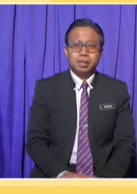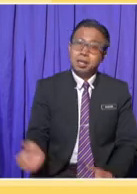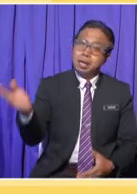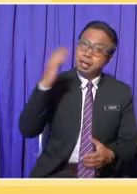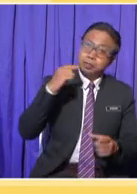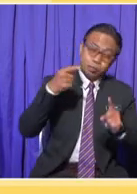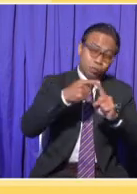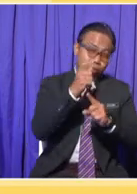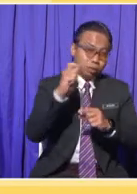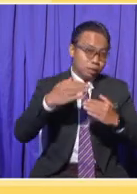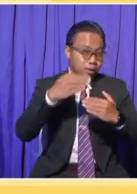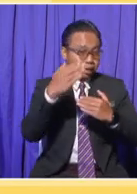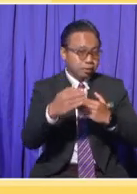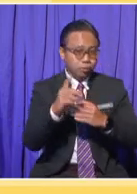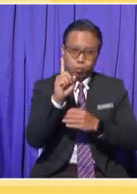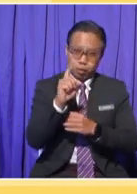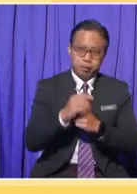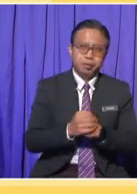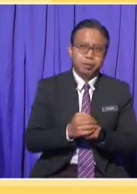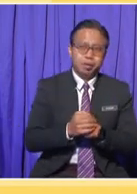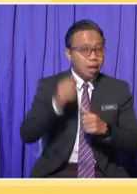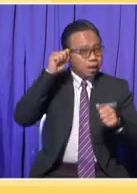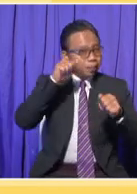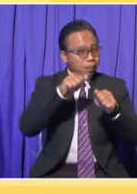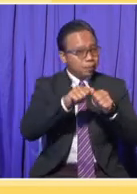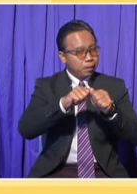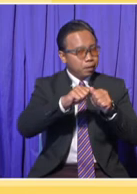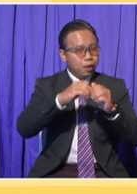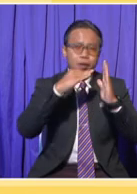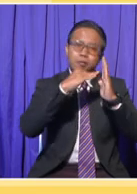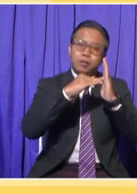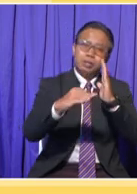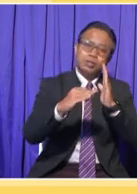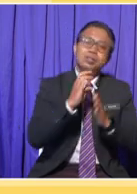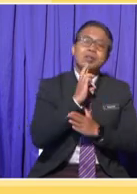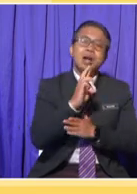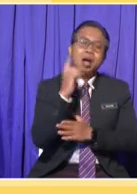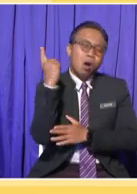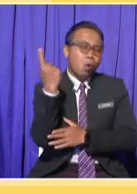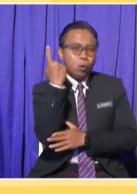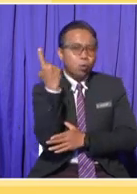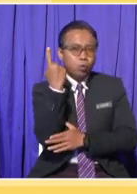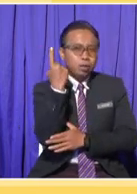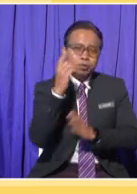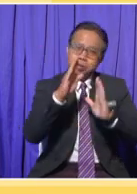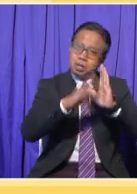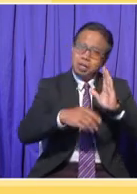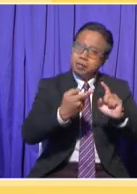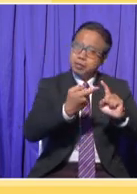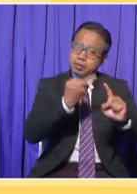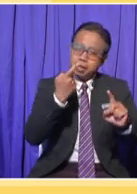Let's move to the next one. Remember, fractions are always less than a